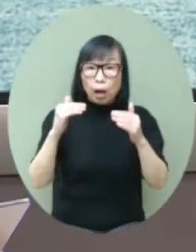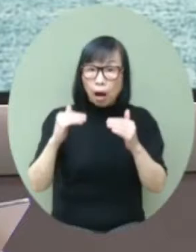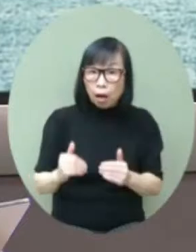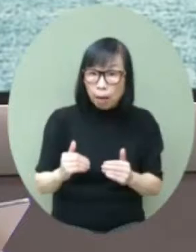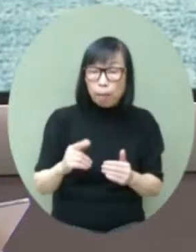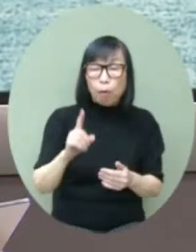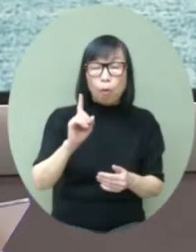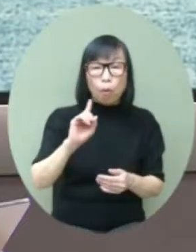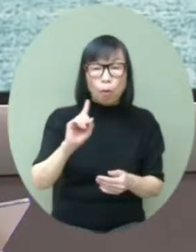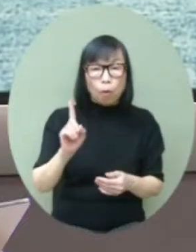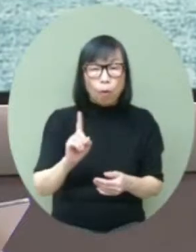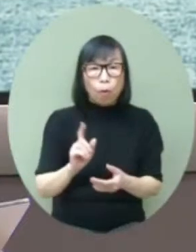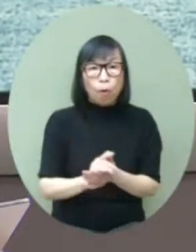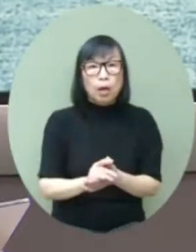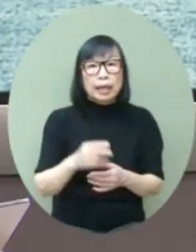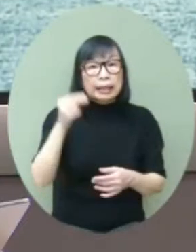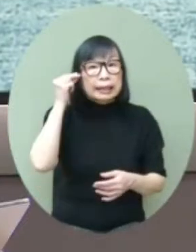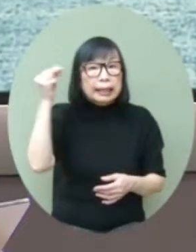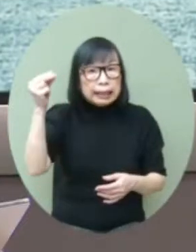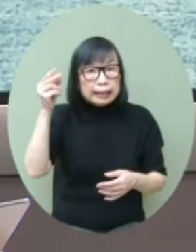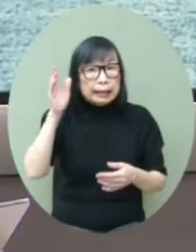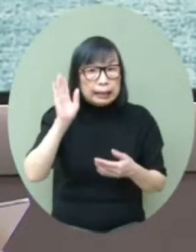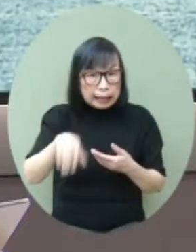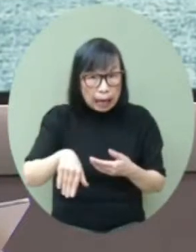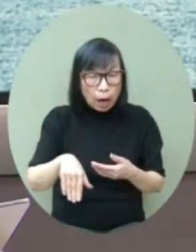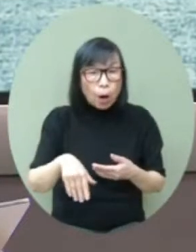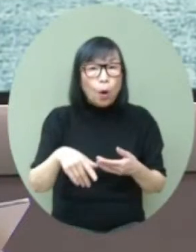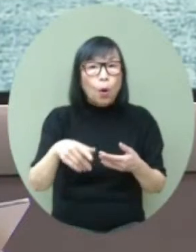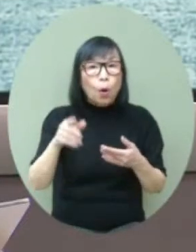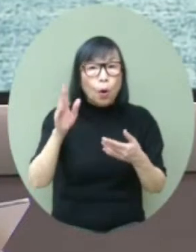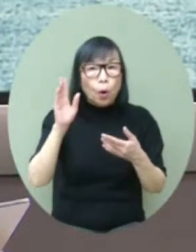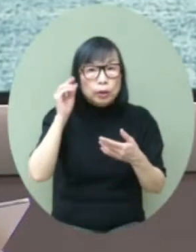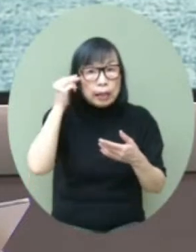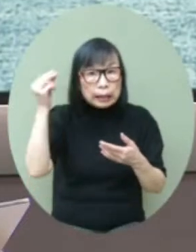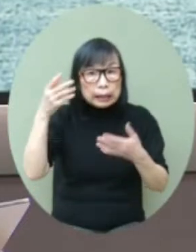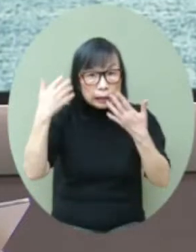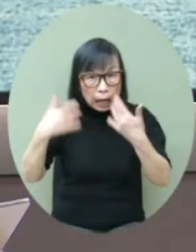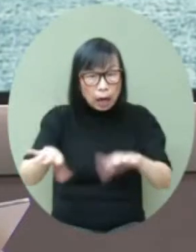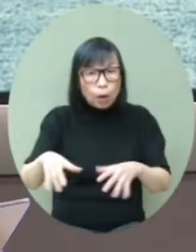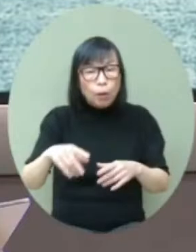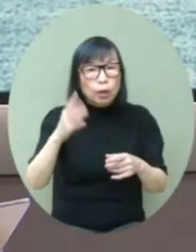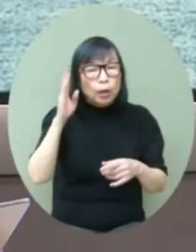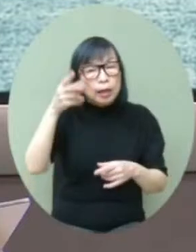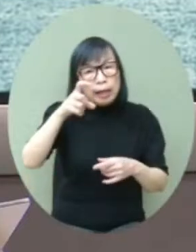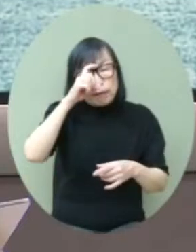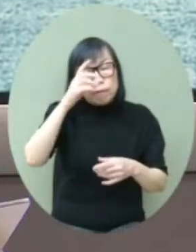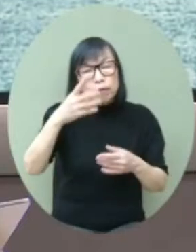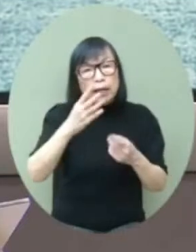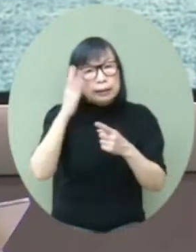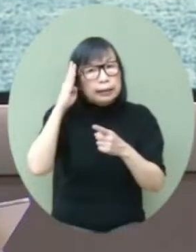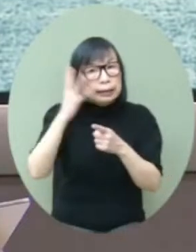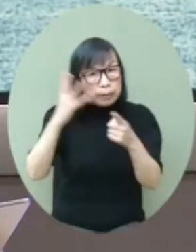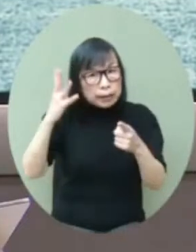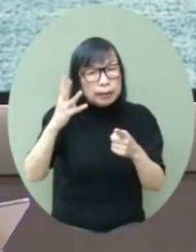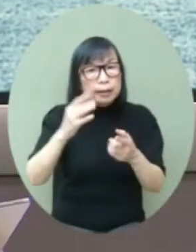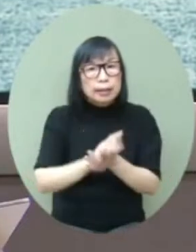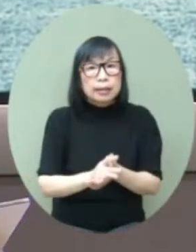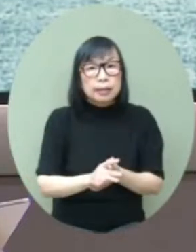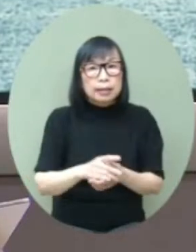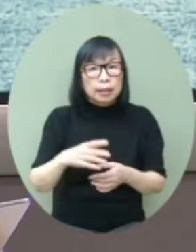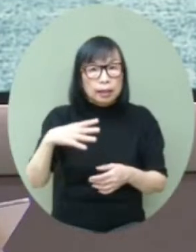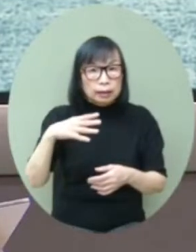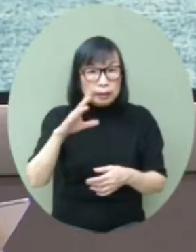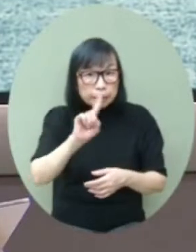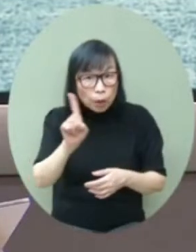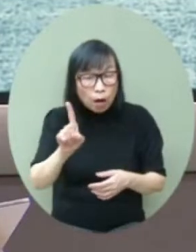draconian measures already. So 7 days from now, we will recap on how effective these measures have